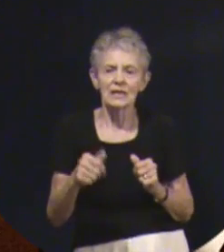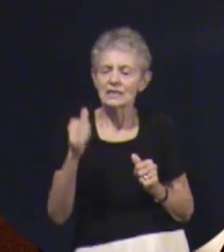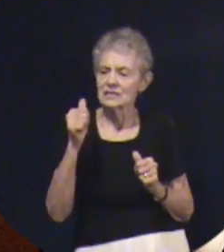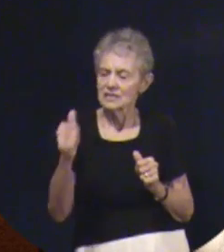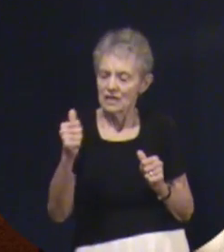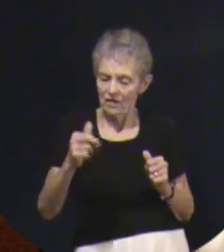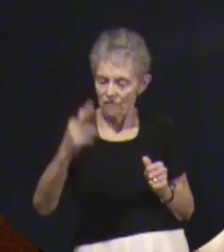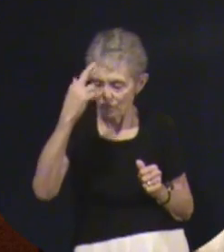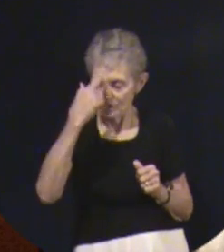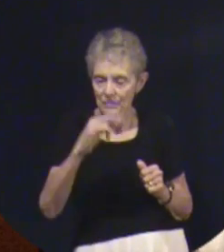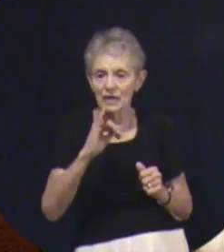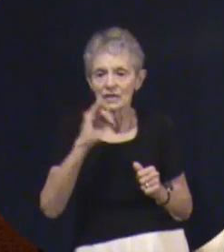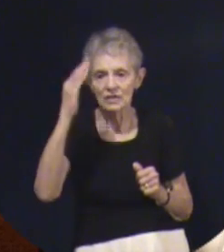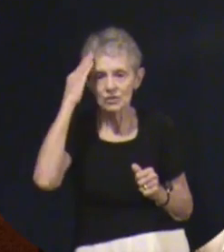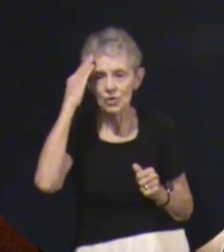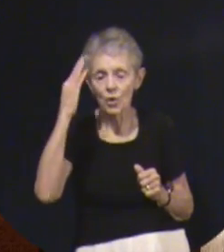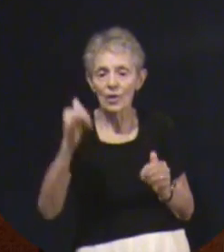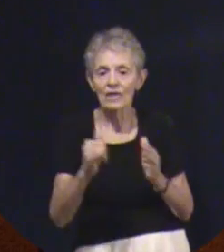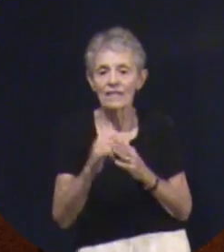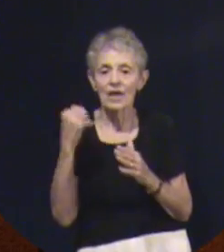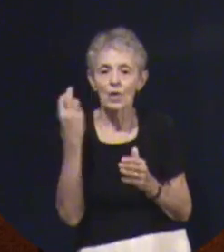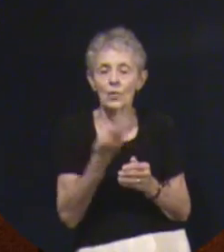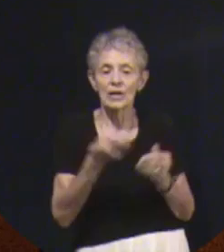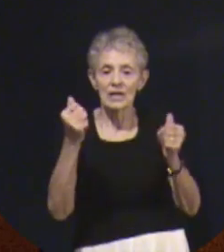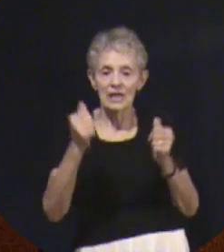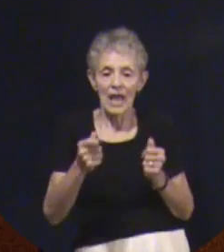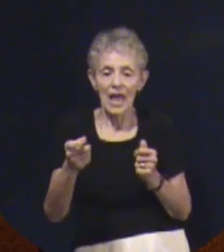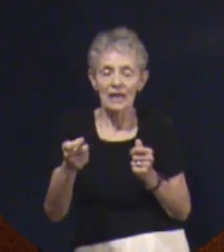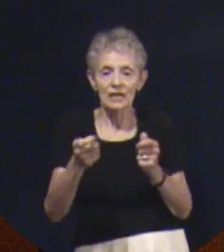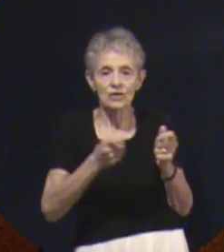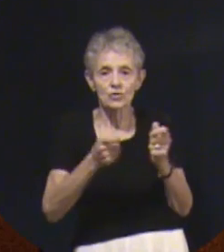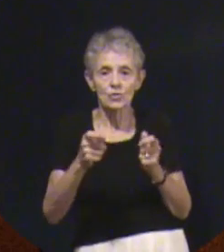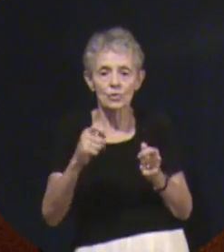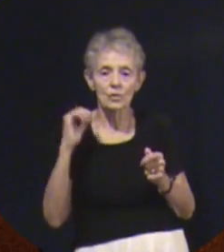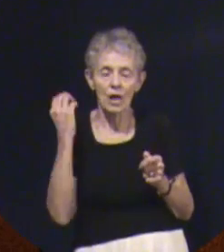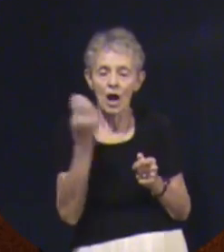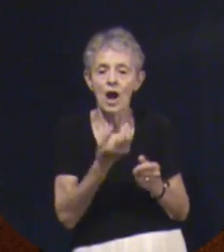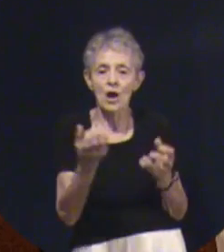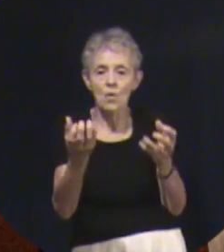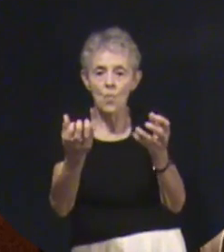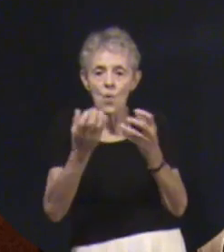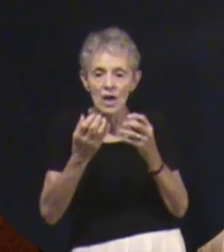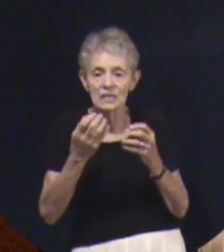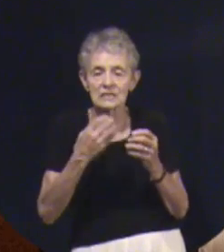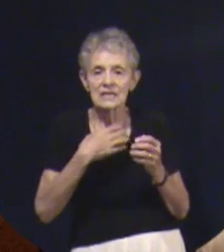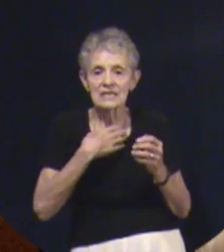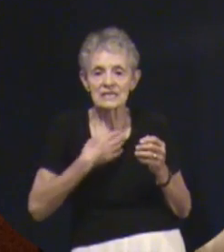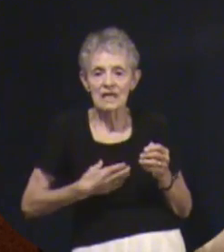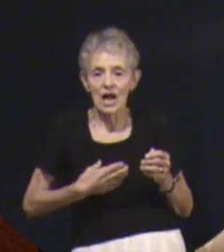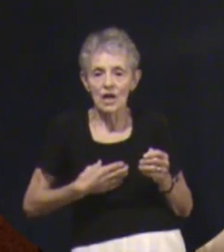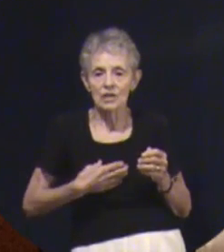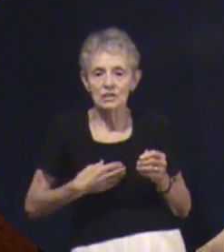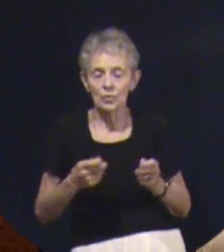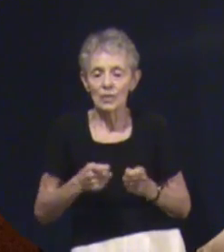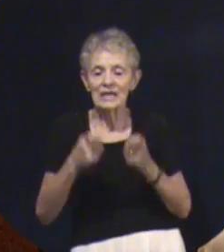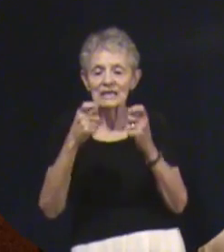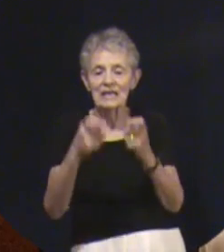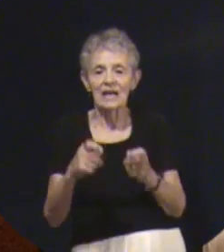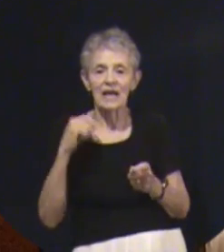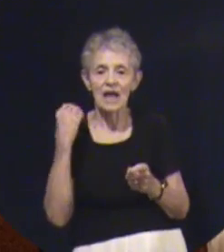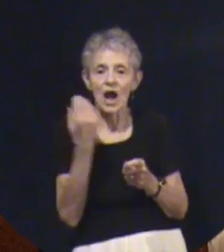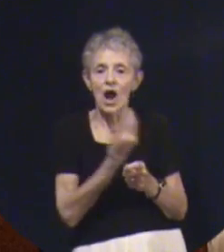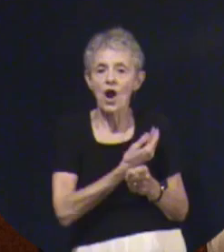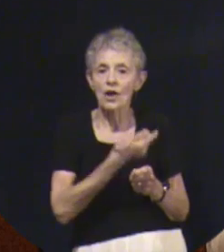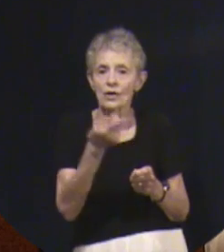Self-respect is knowing that we can control our impulses. We can delay our gratifications